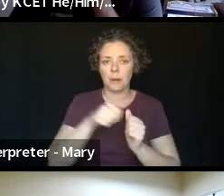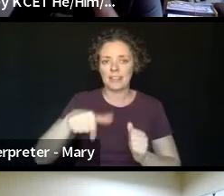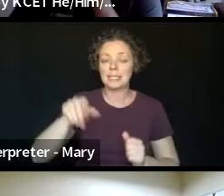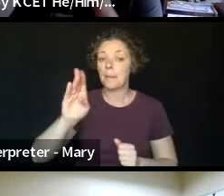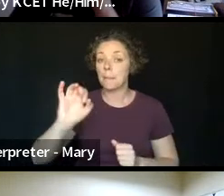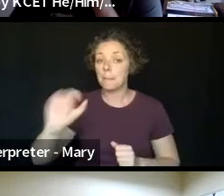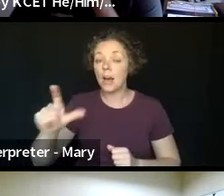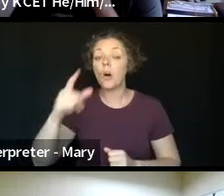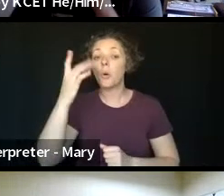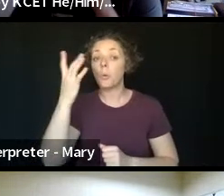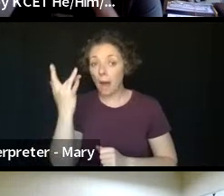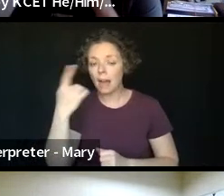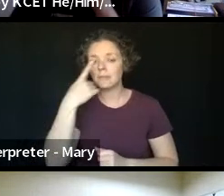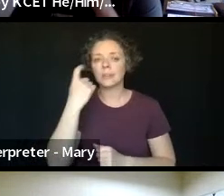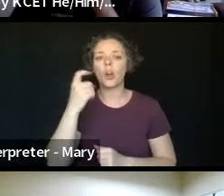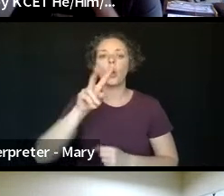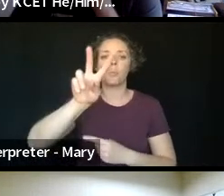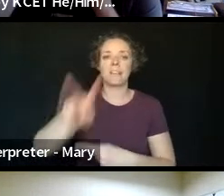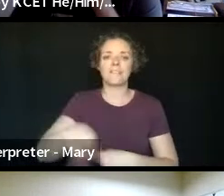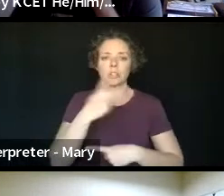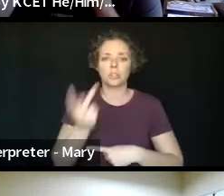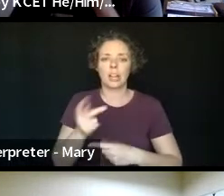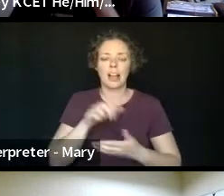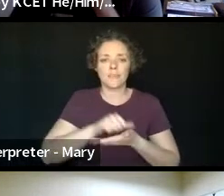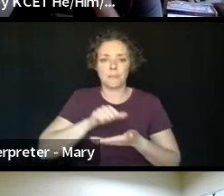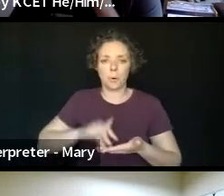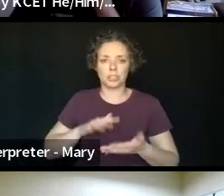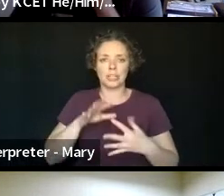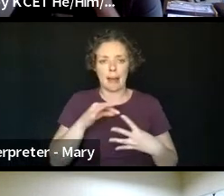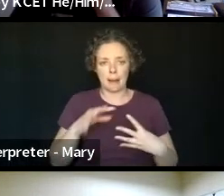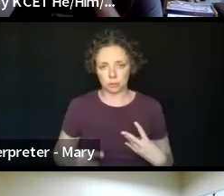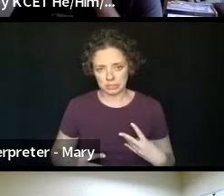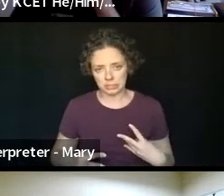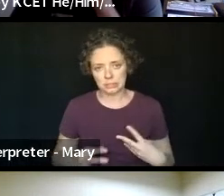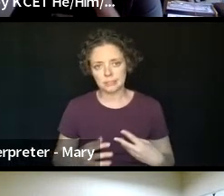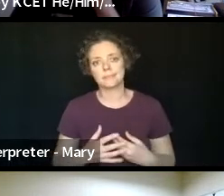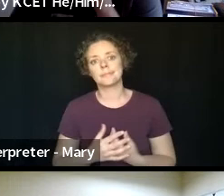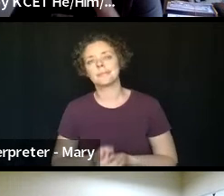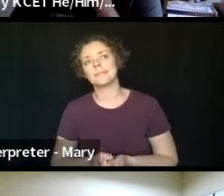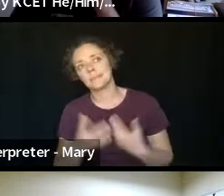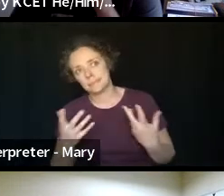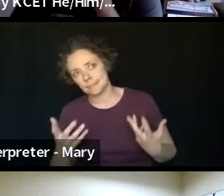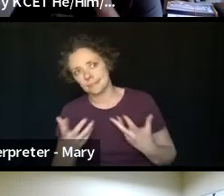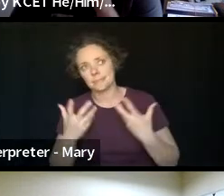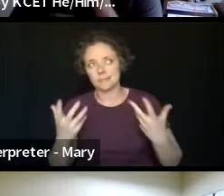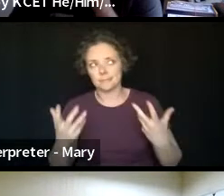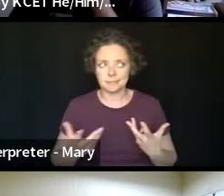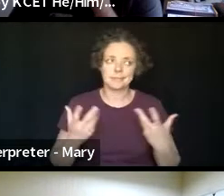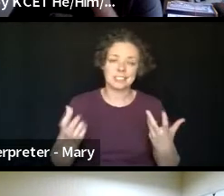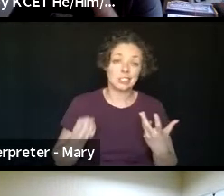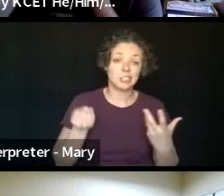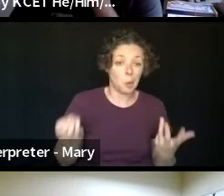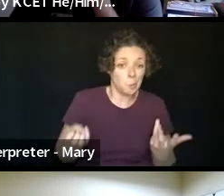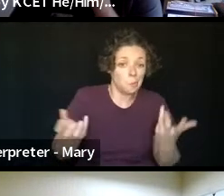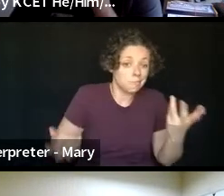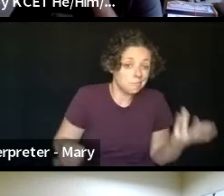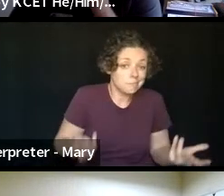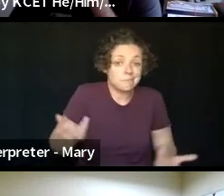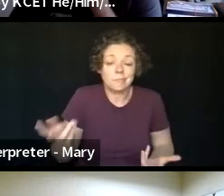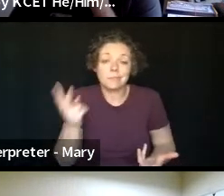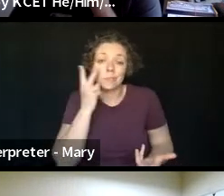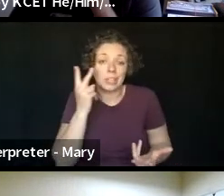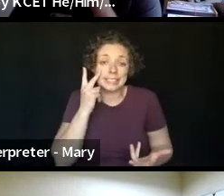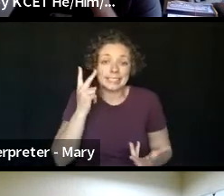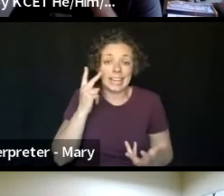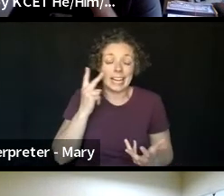reversal of abortion options. It's not safe. So we will see ultimately what